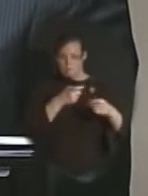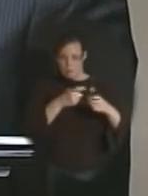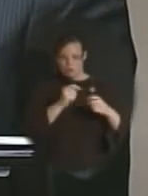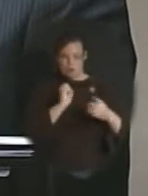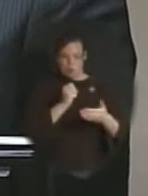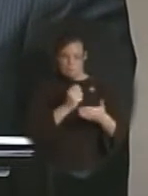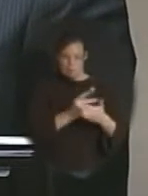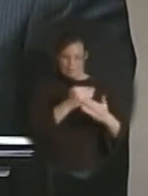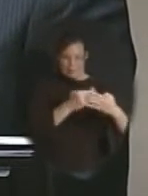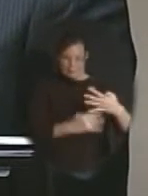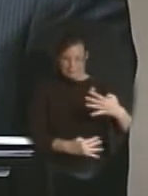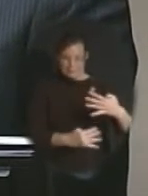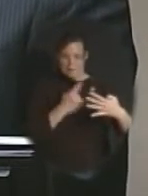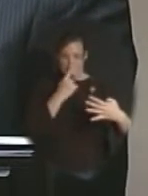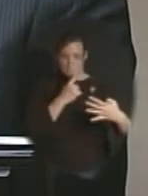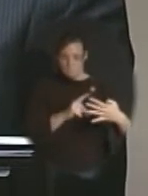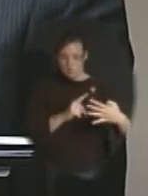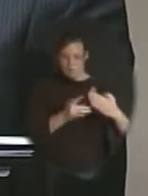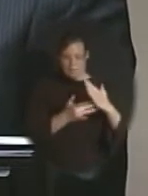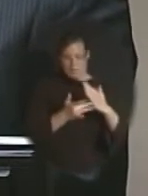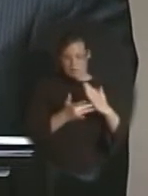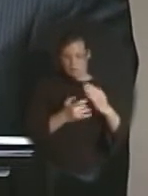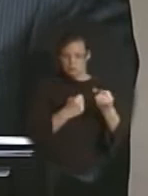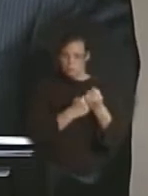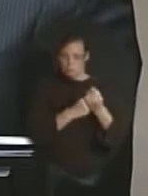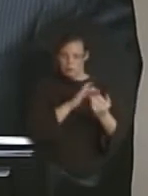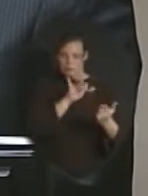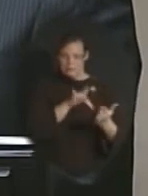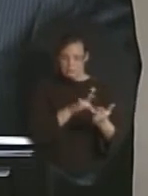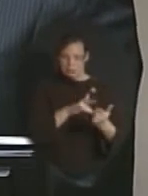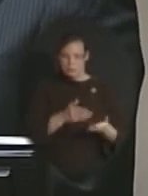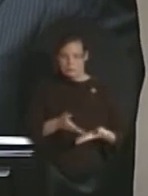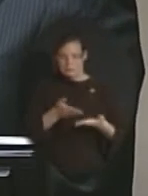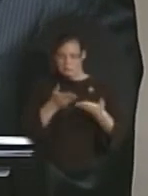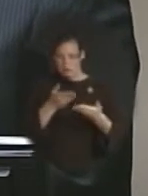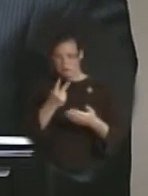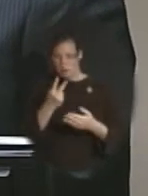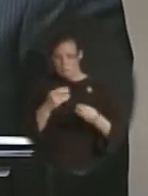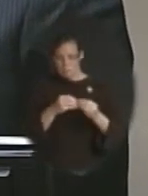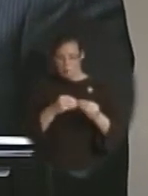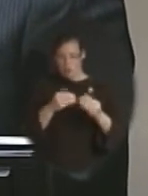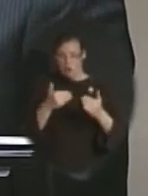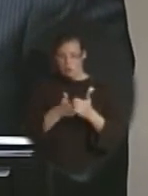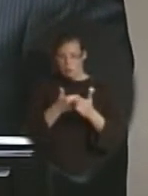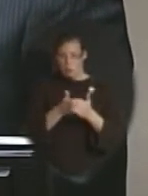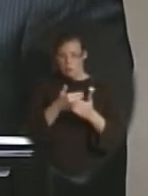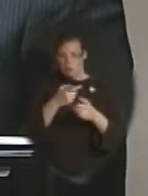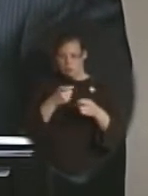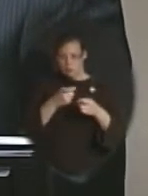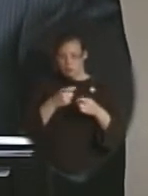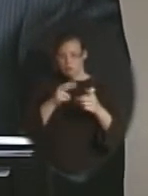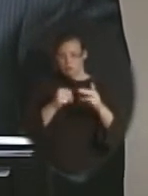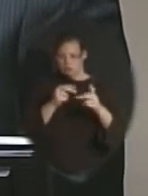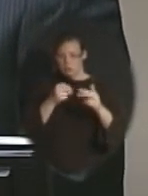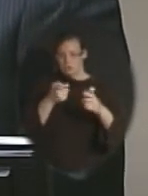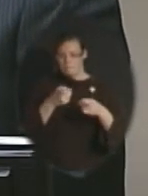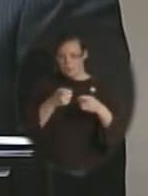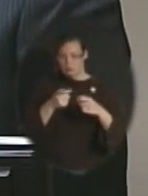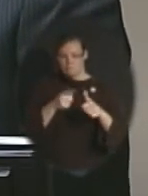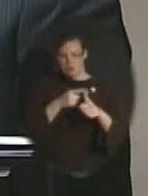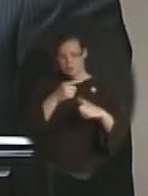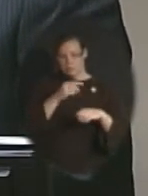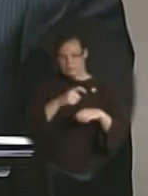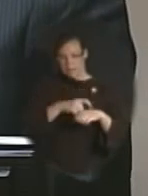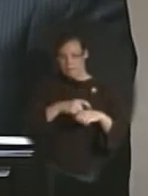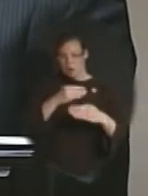list. For the Technology Support Center, we submitted to 2 more new construction managers that were the first time on our list.